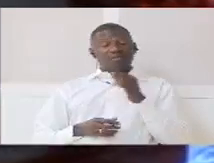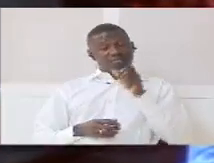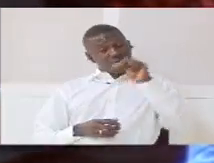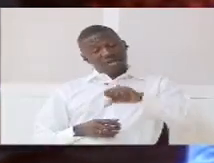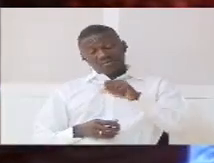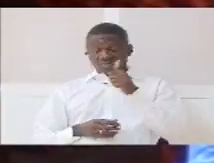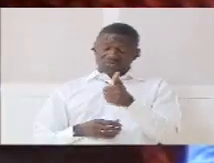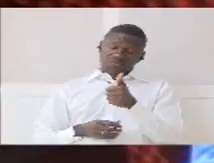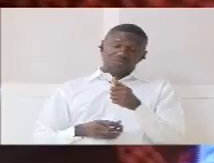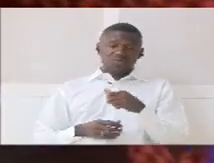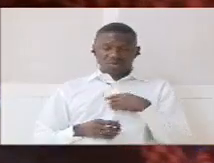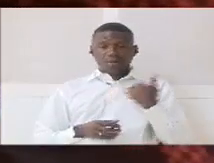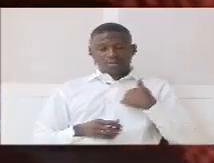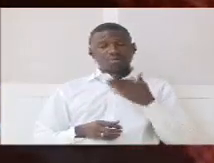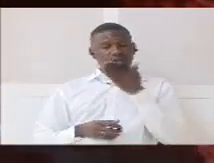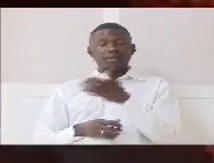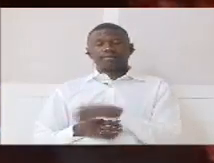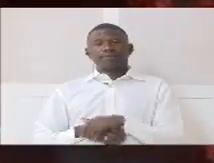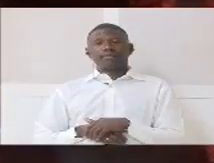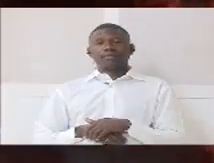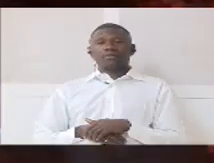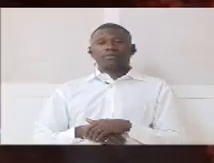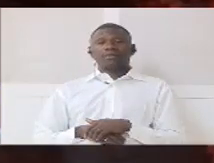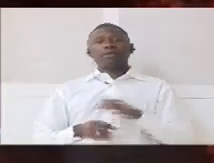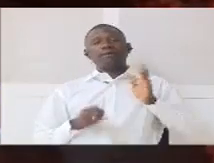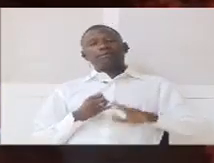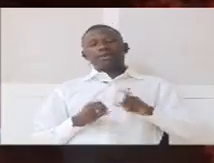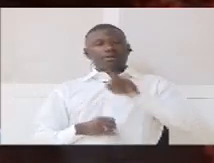Yes. Sorry, final question.